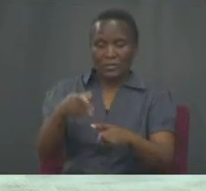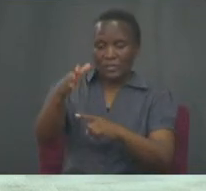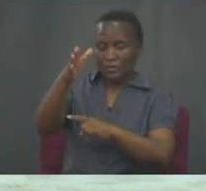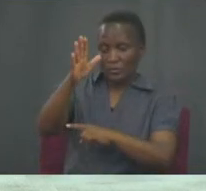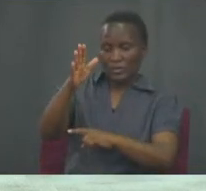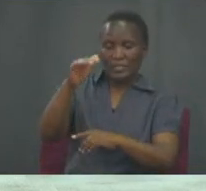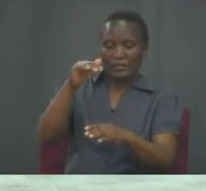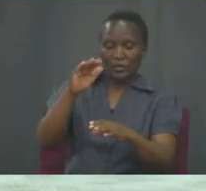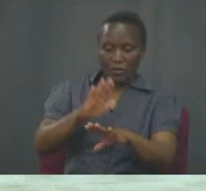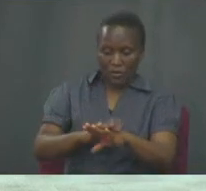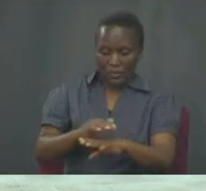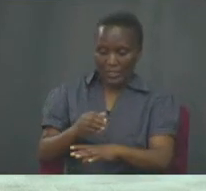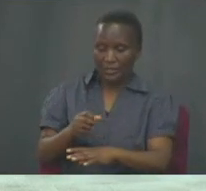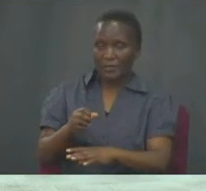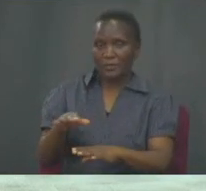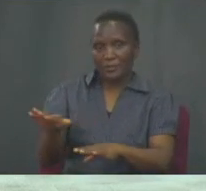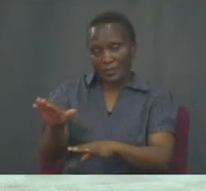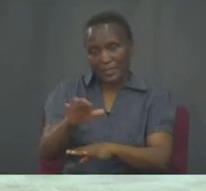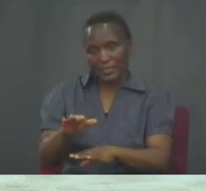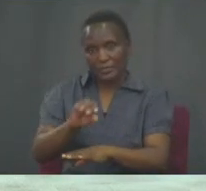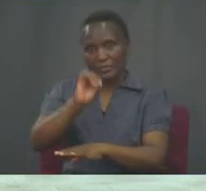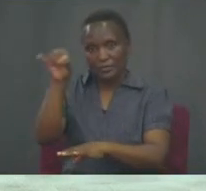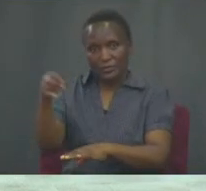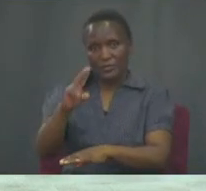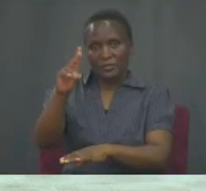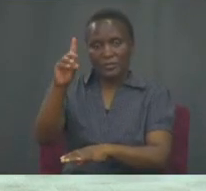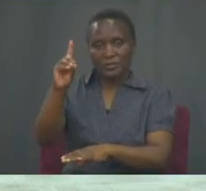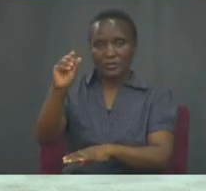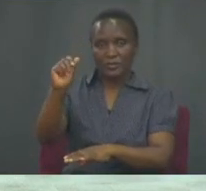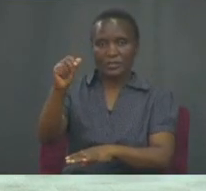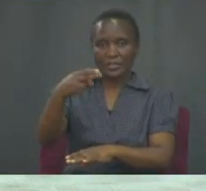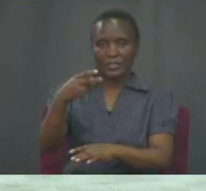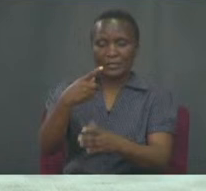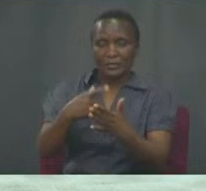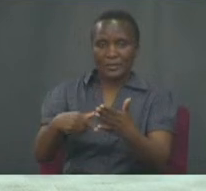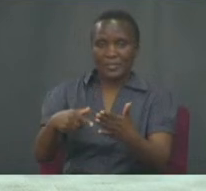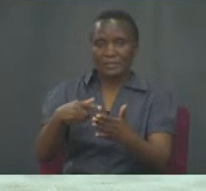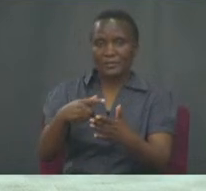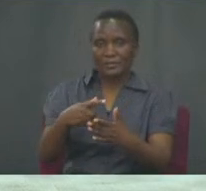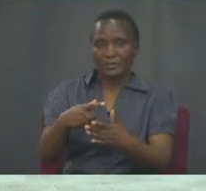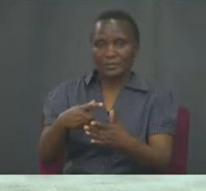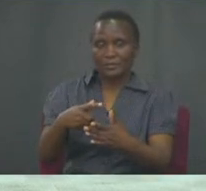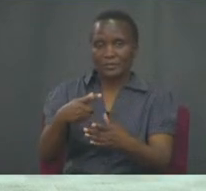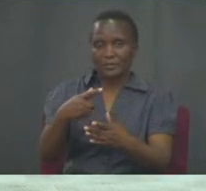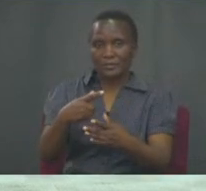But still with all that, he shrinks because of iron chariots.